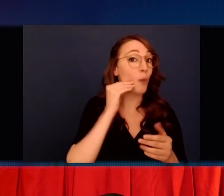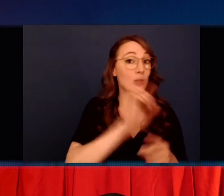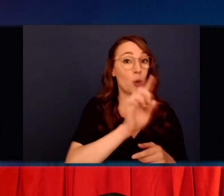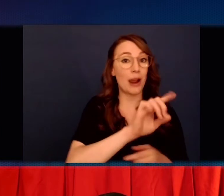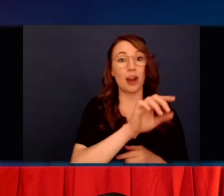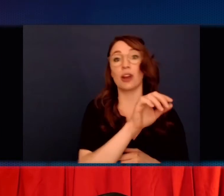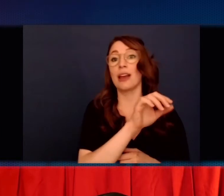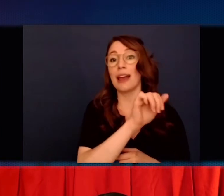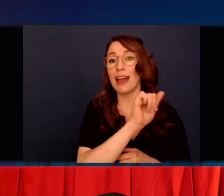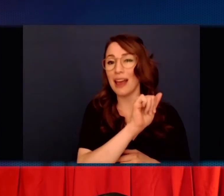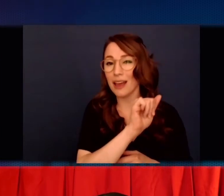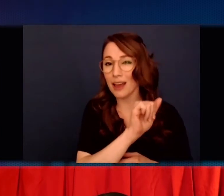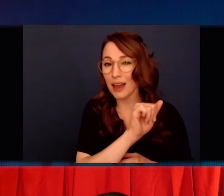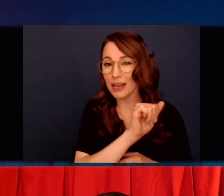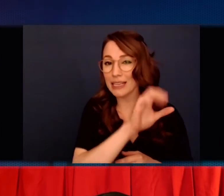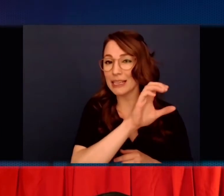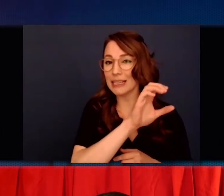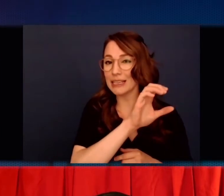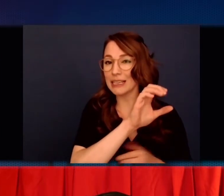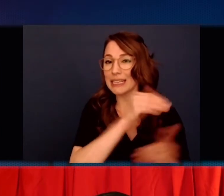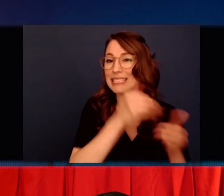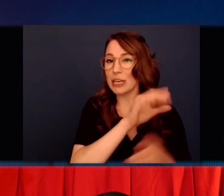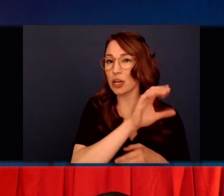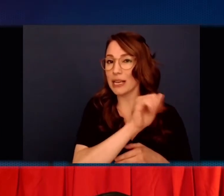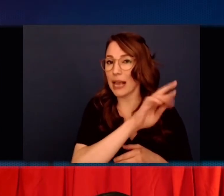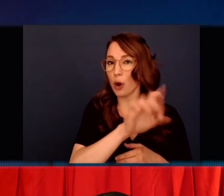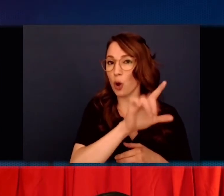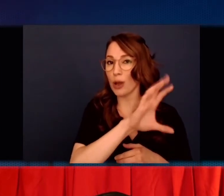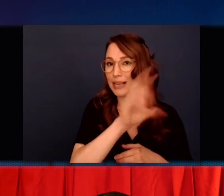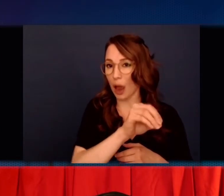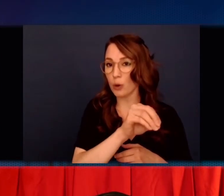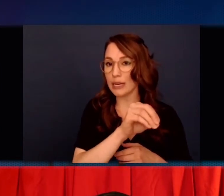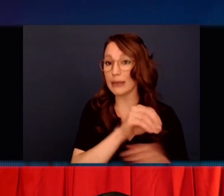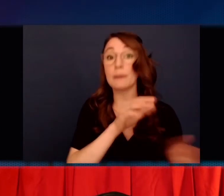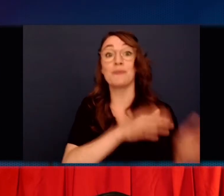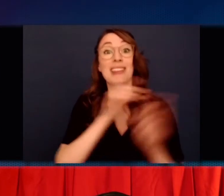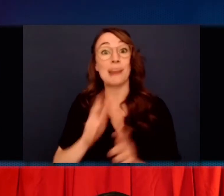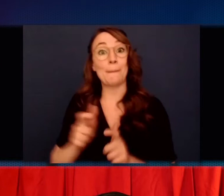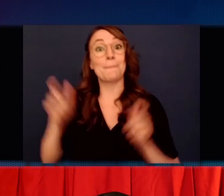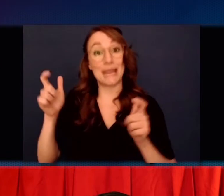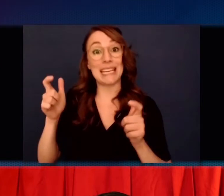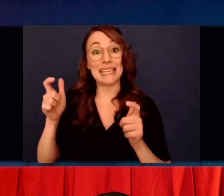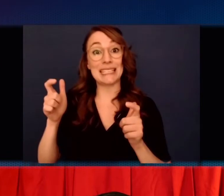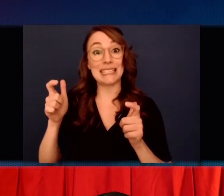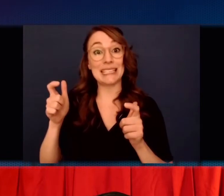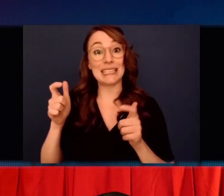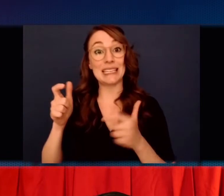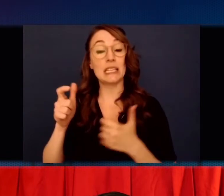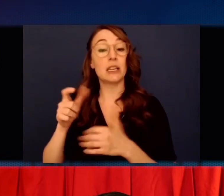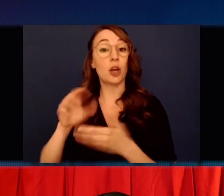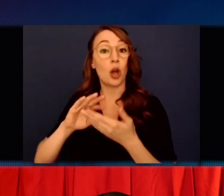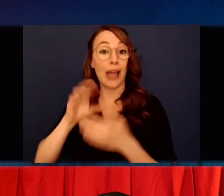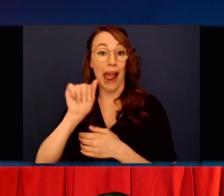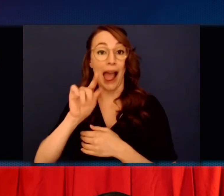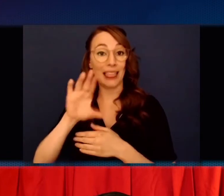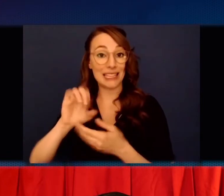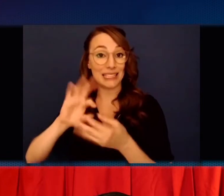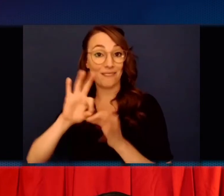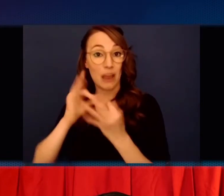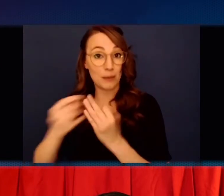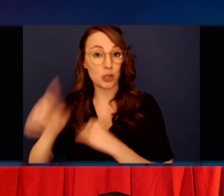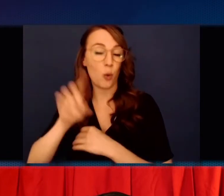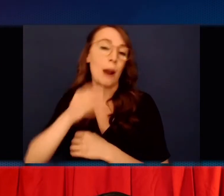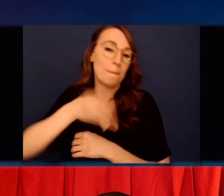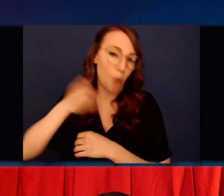Carroll County, which is a surprise. And then the largest concentrations are in the city of Baltimore and our extreme rural communities of Garrett